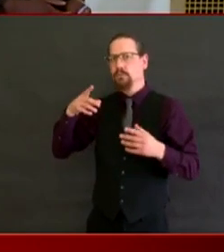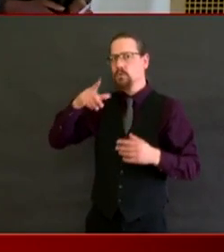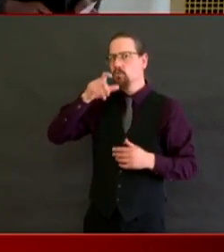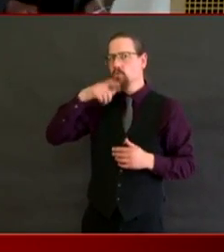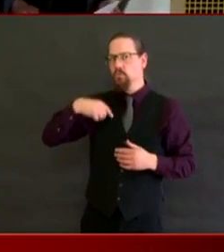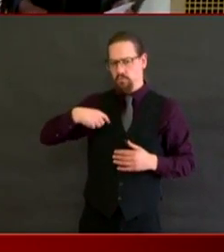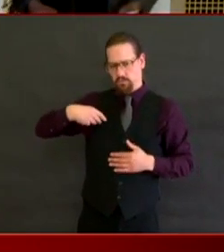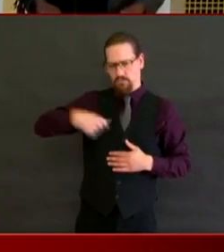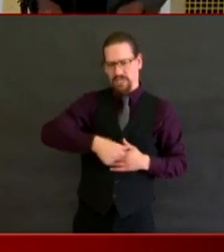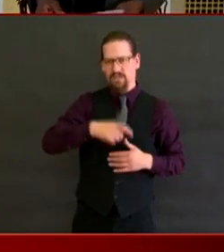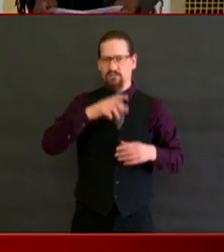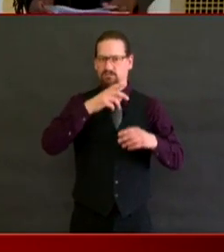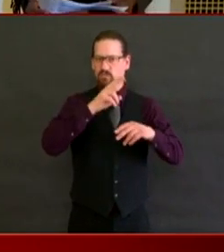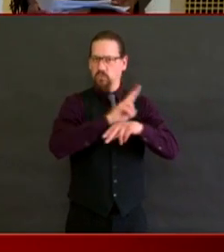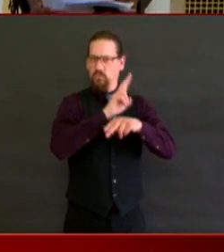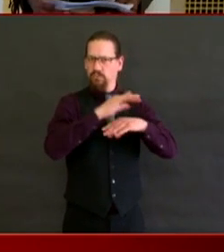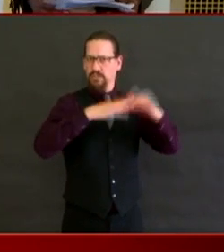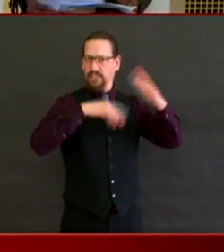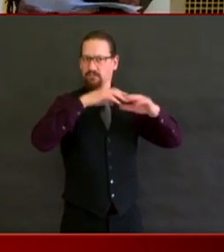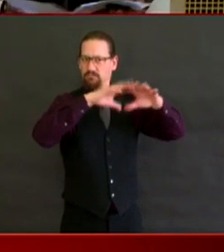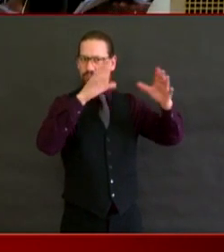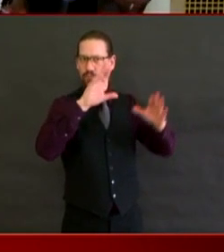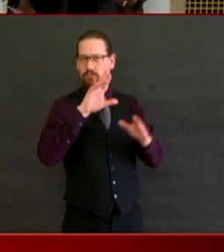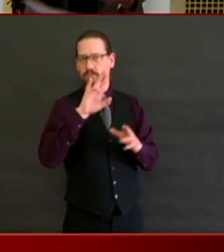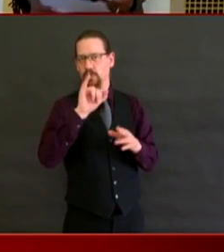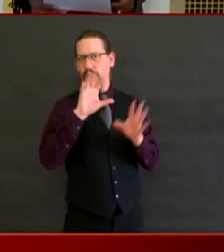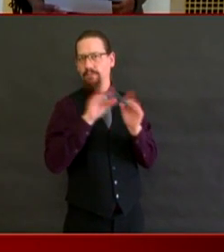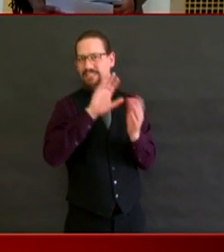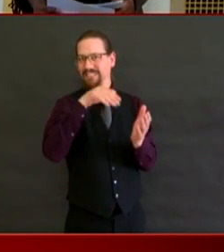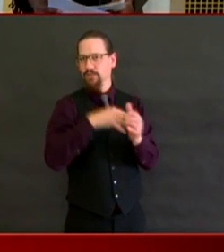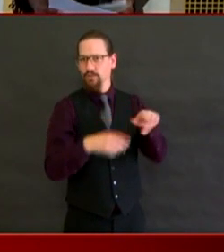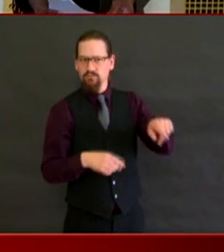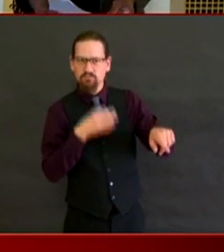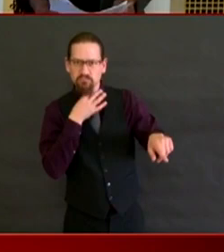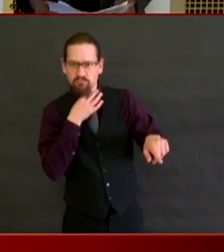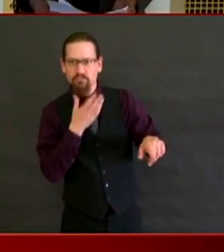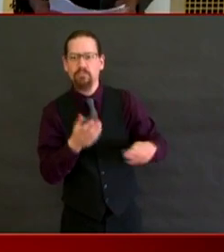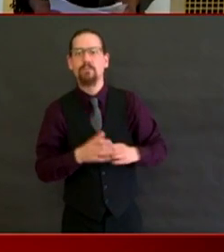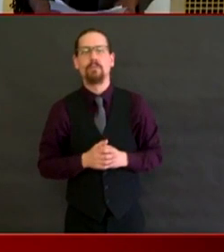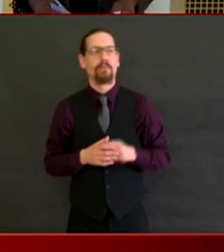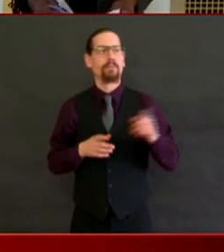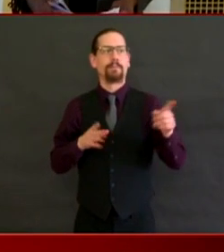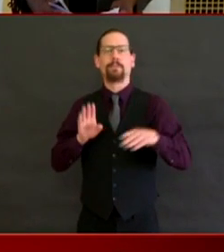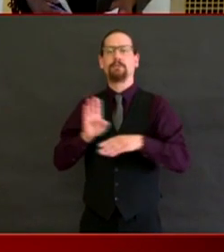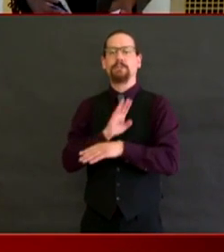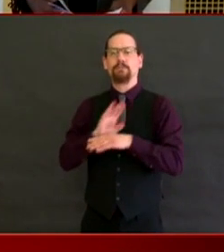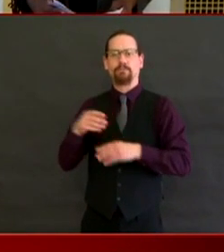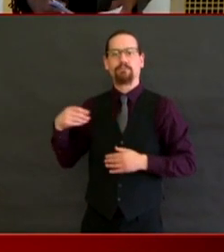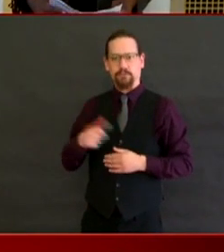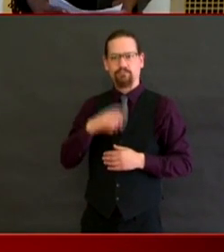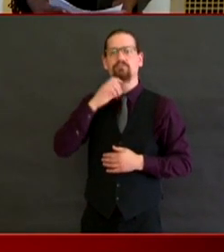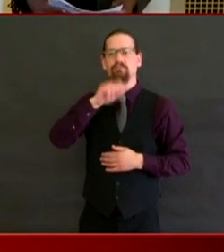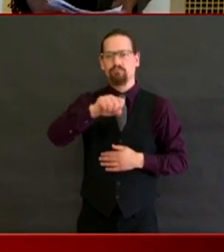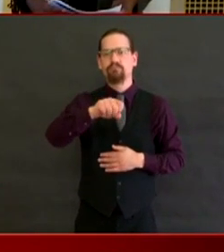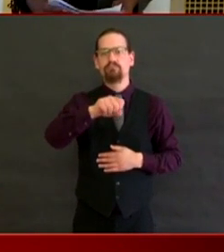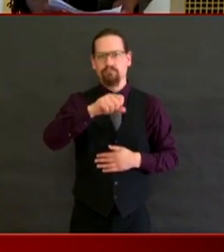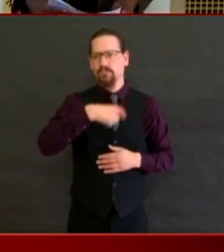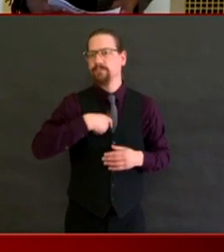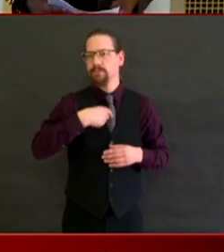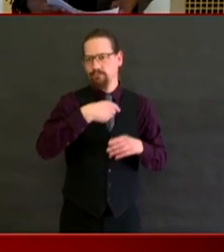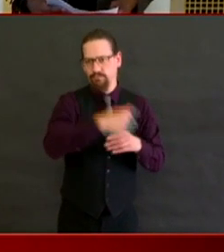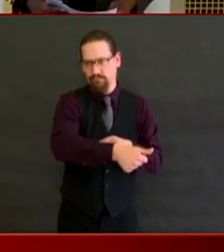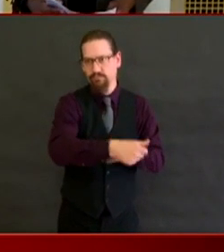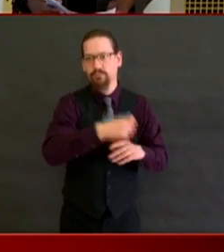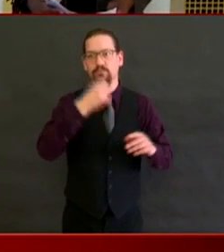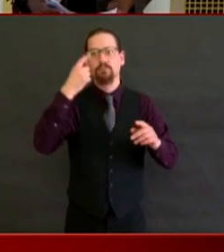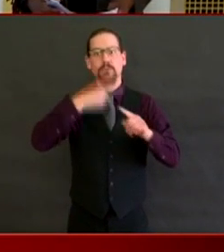So yes, we are paying the convention center along with the other two temporary sites. We've been grateful for the